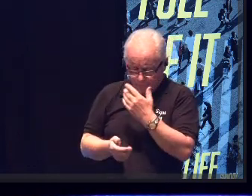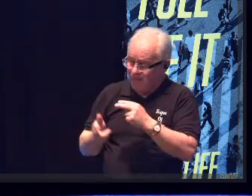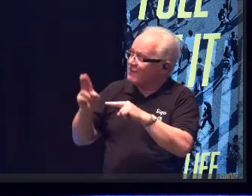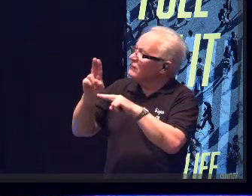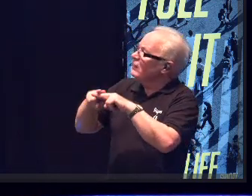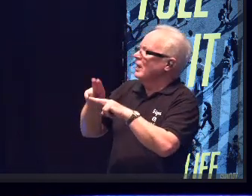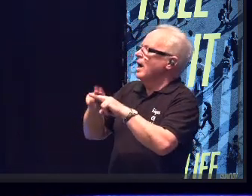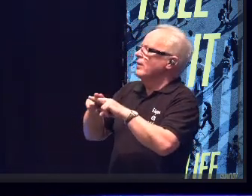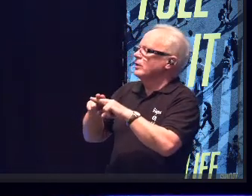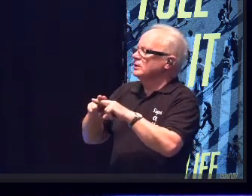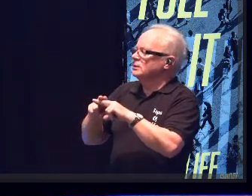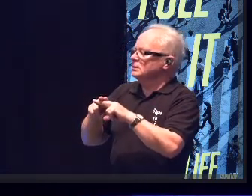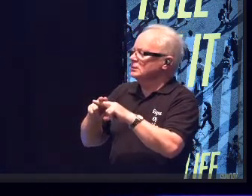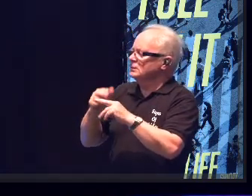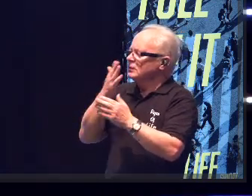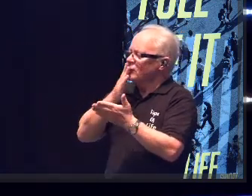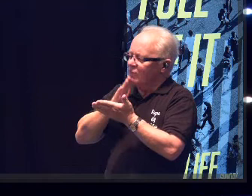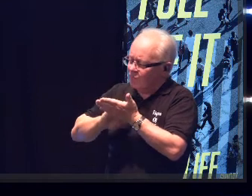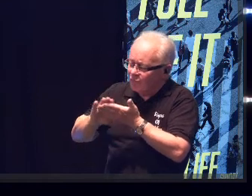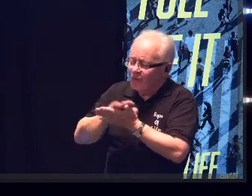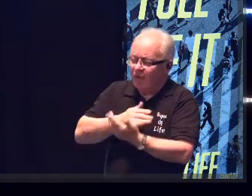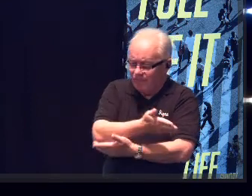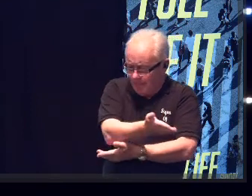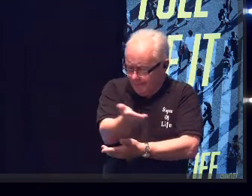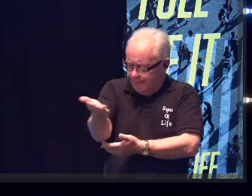Father, forgive them."